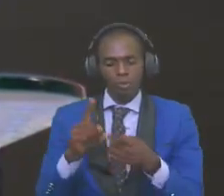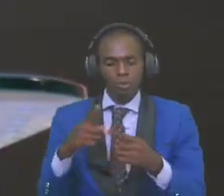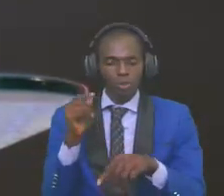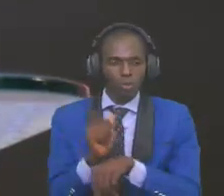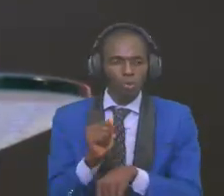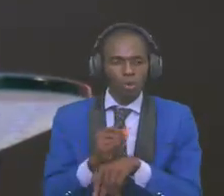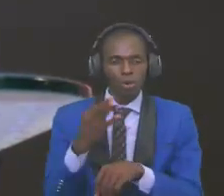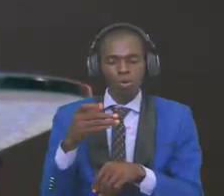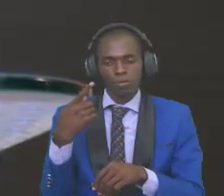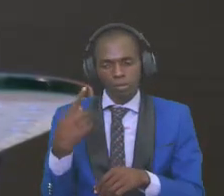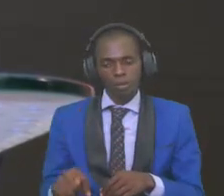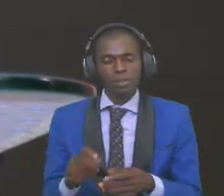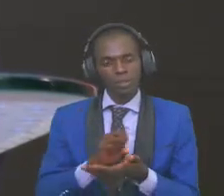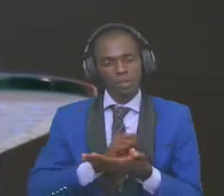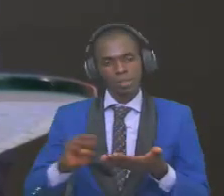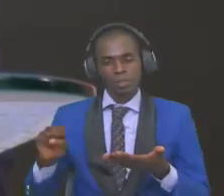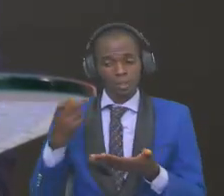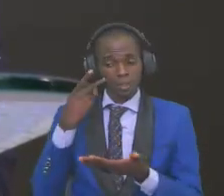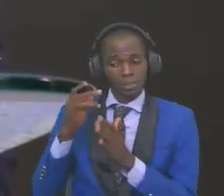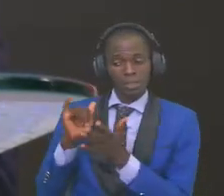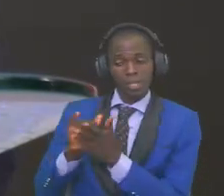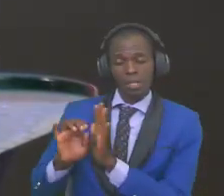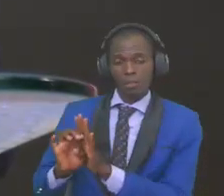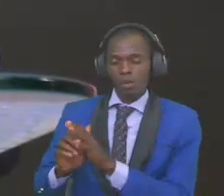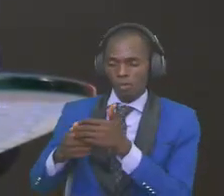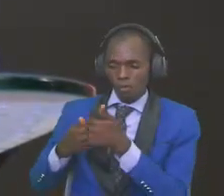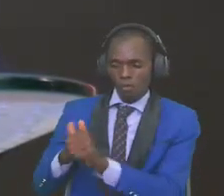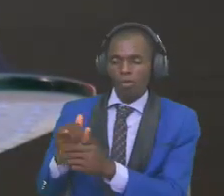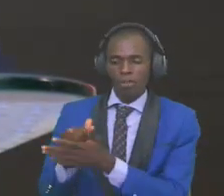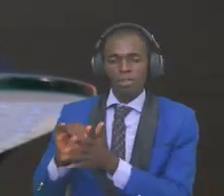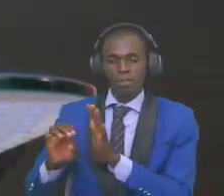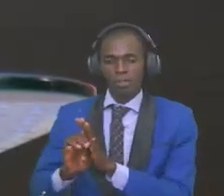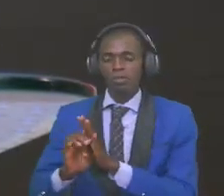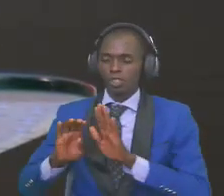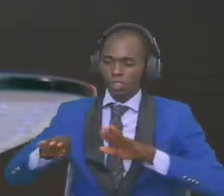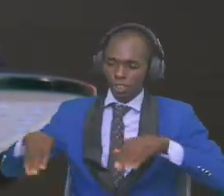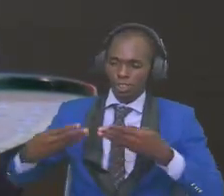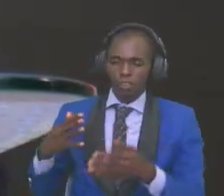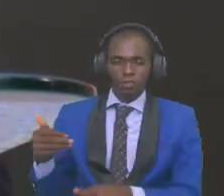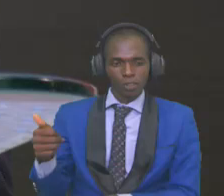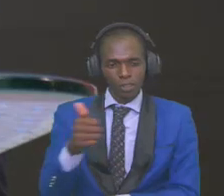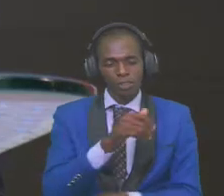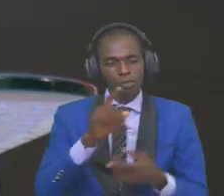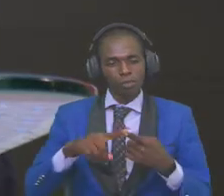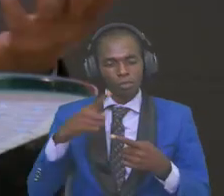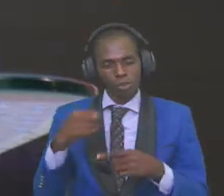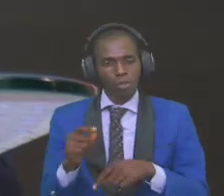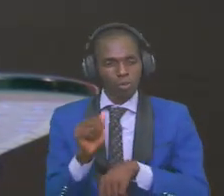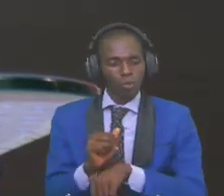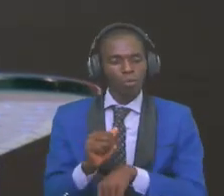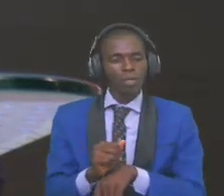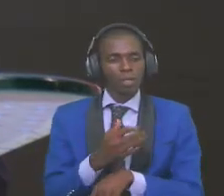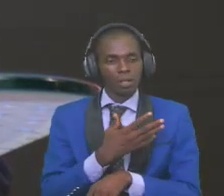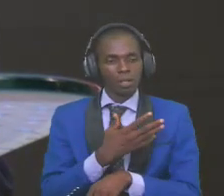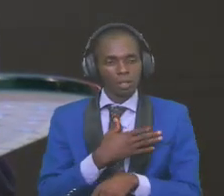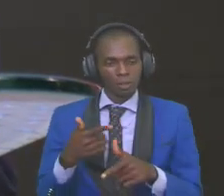saints. See the example. Follow that example. Addict yourself to the ministry. And